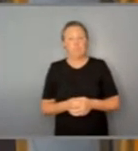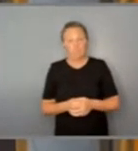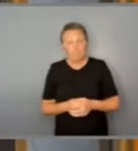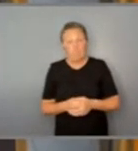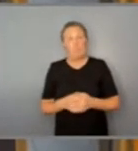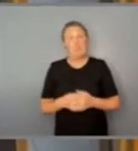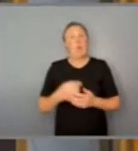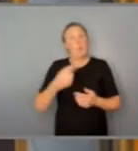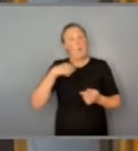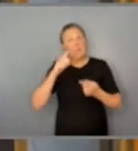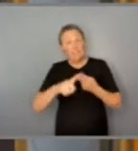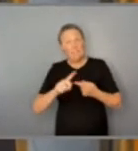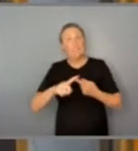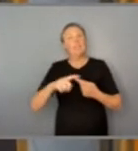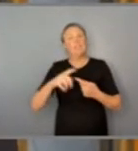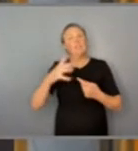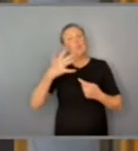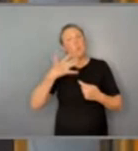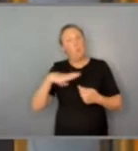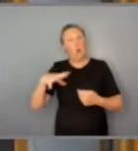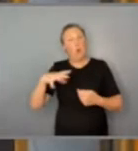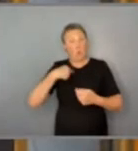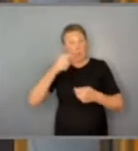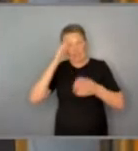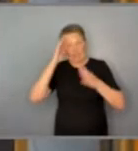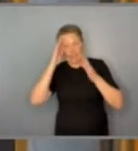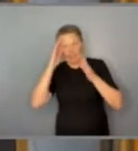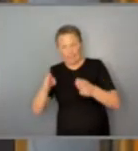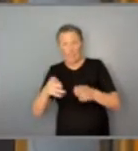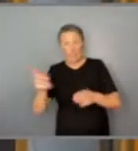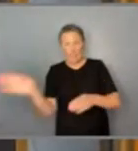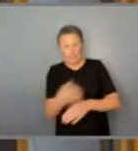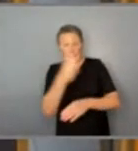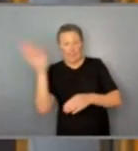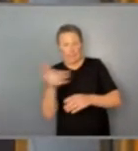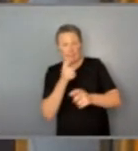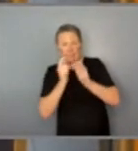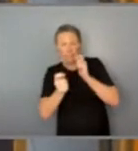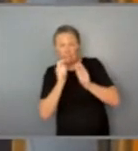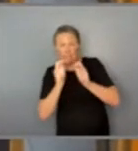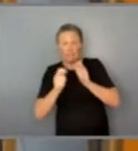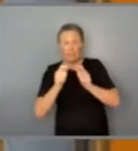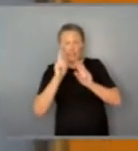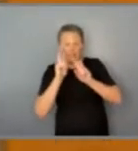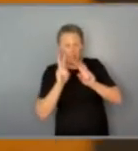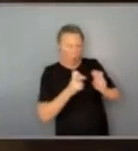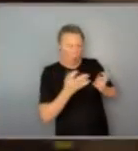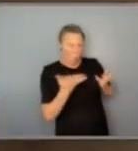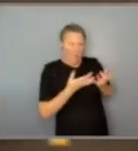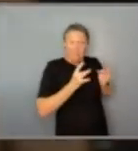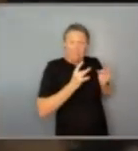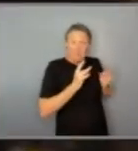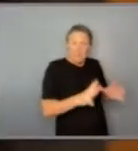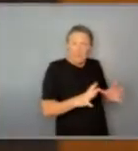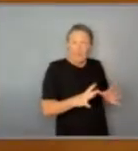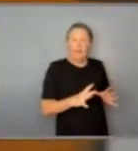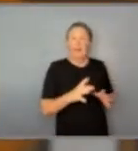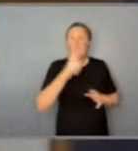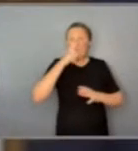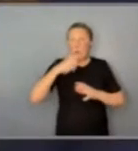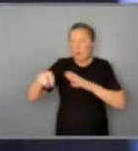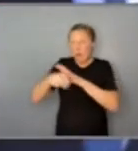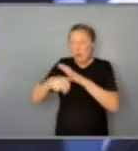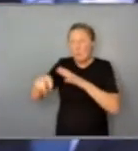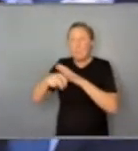and quarantine is the task we've been given in the next 2 weeks to come back. Okay, last one. About